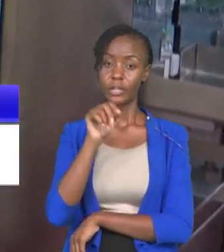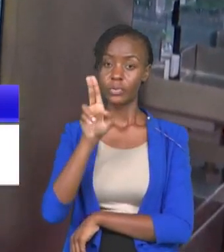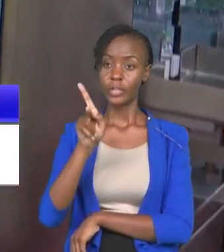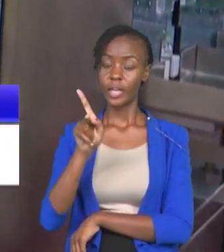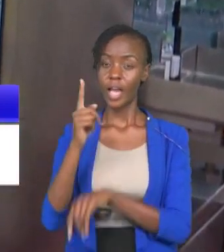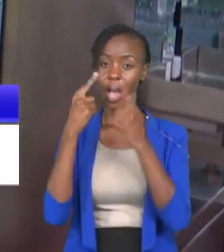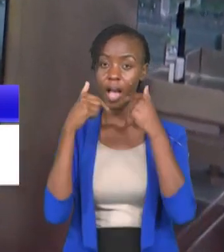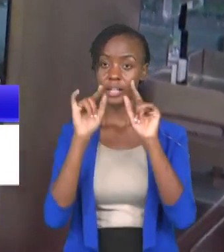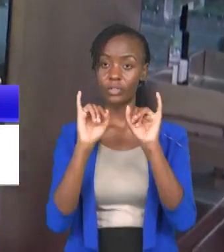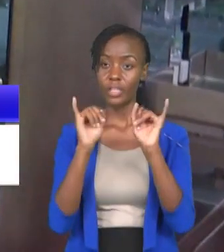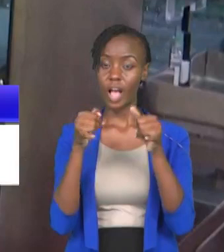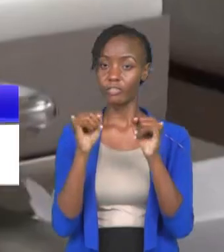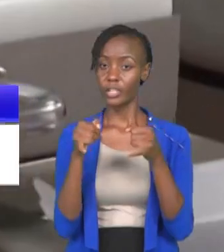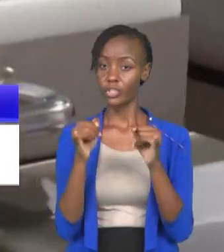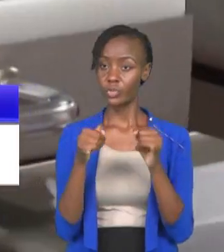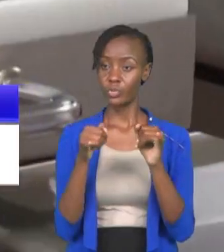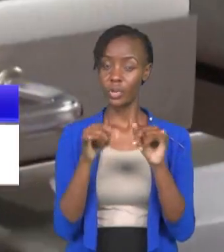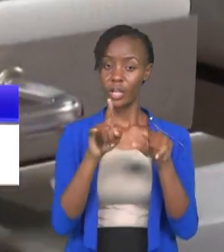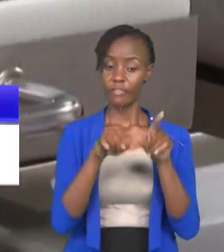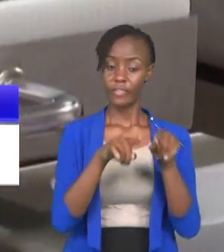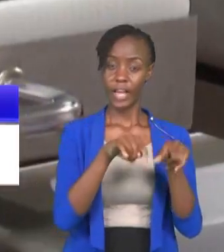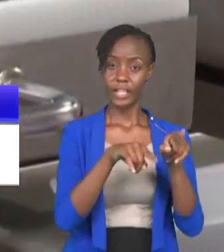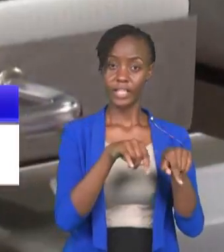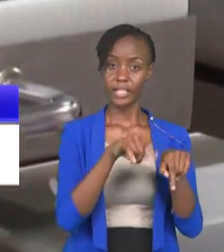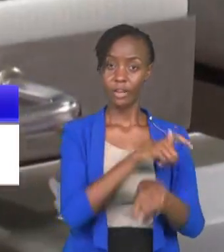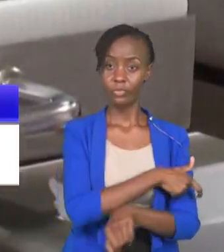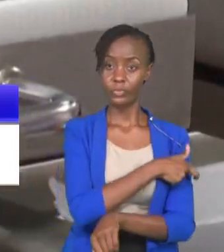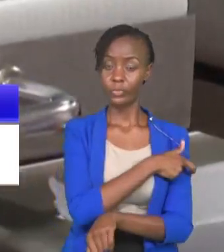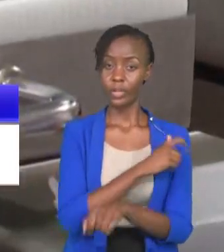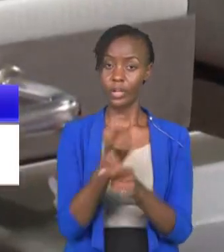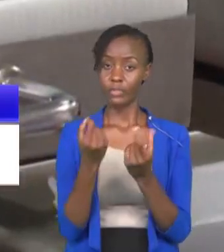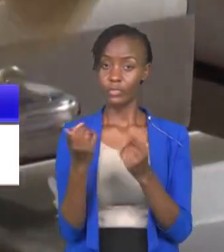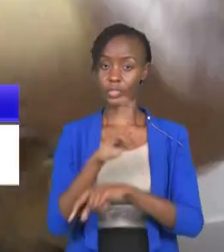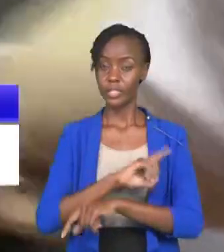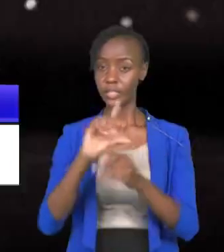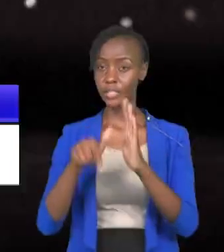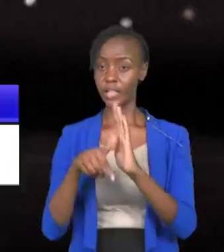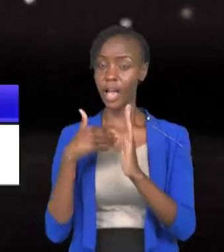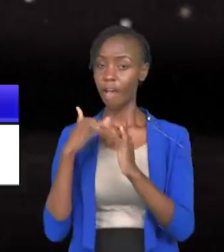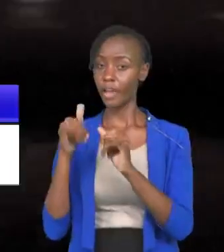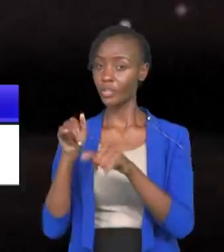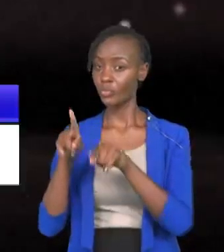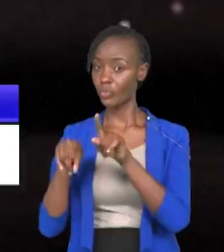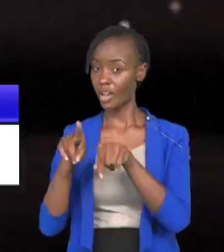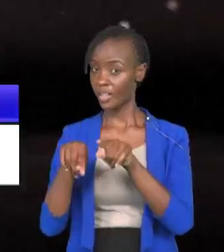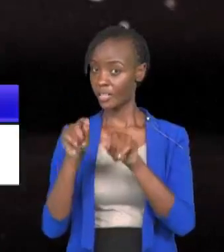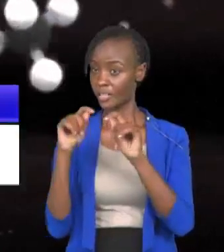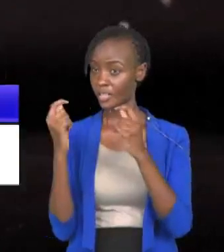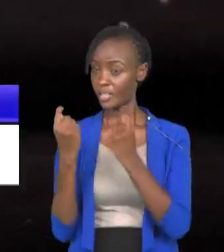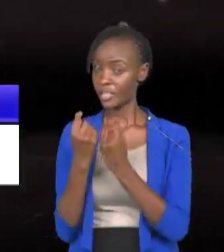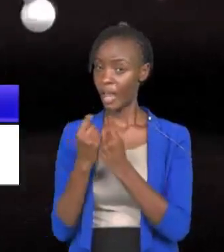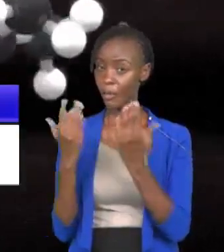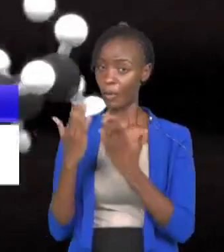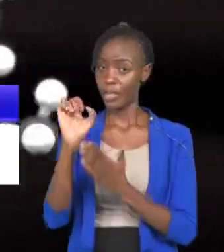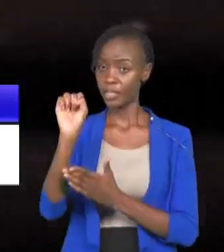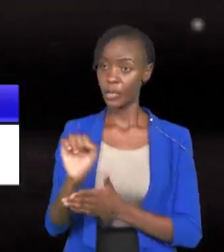the discovery of a new strain of the virus. A few days later, the discovery of another variant of the coronavirus was announced